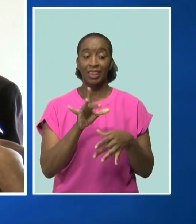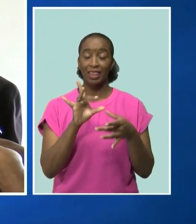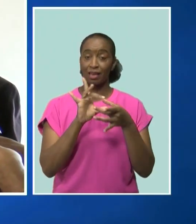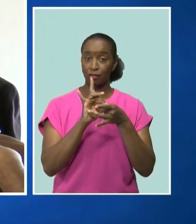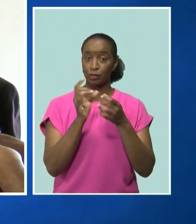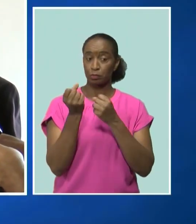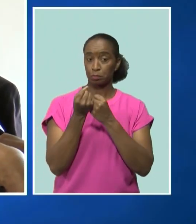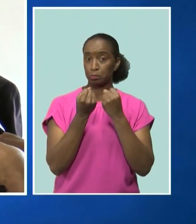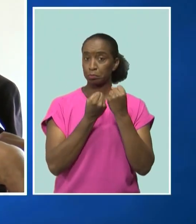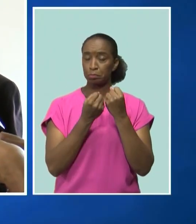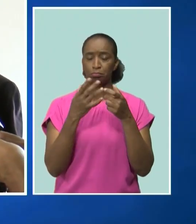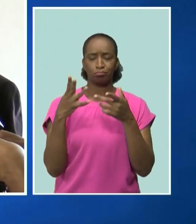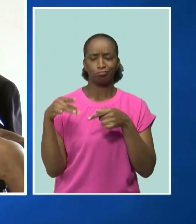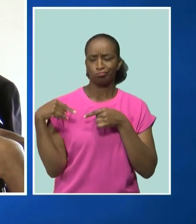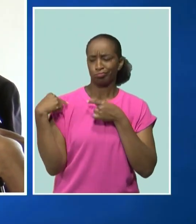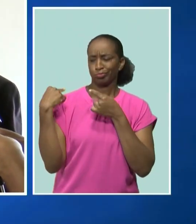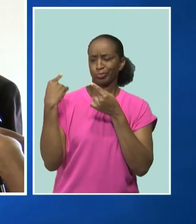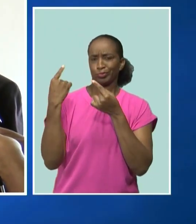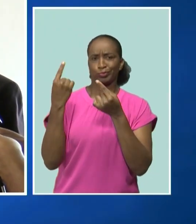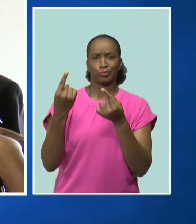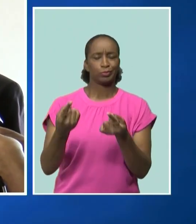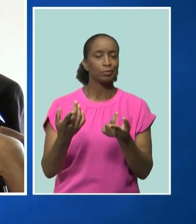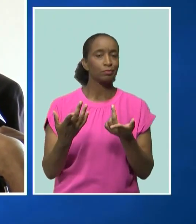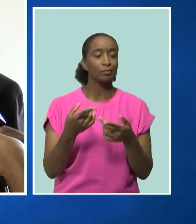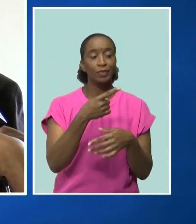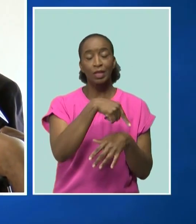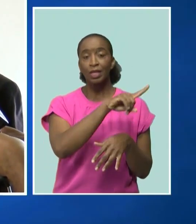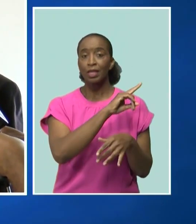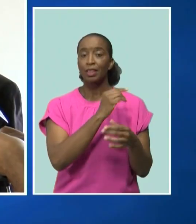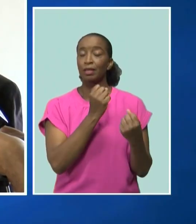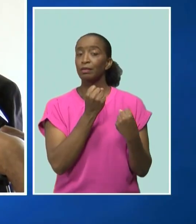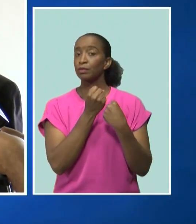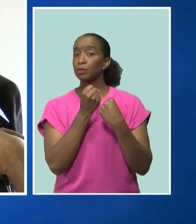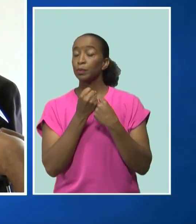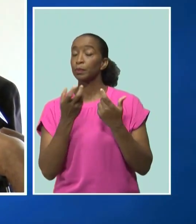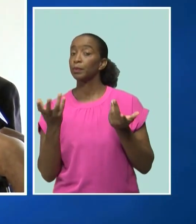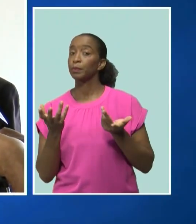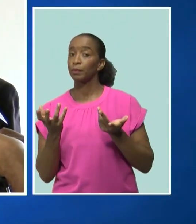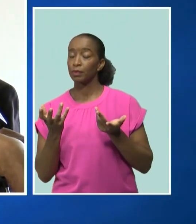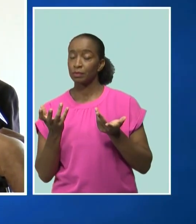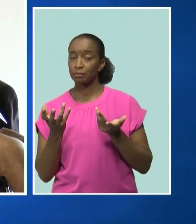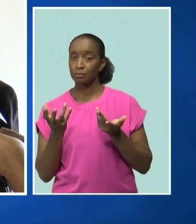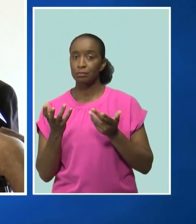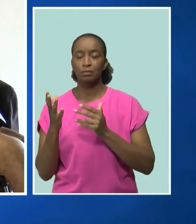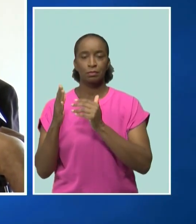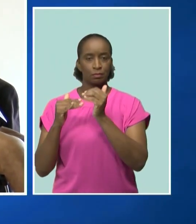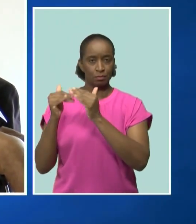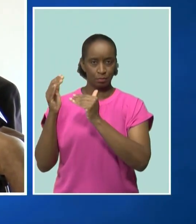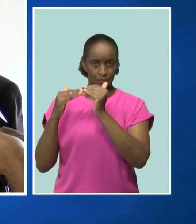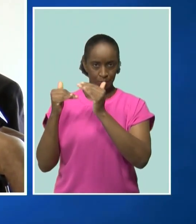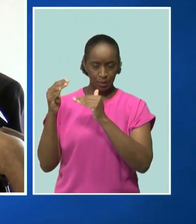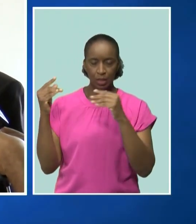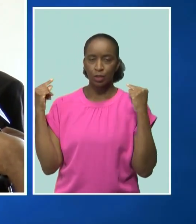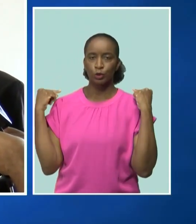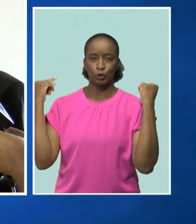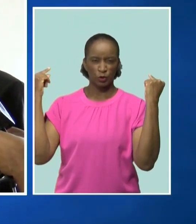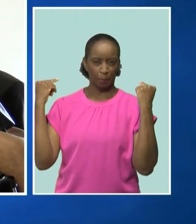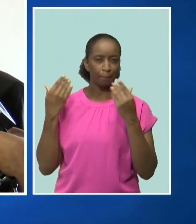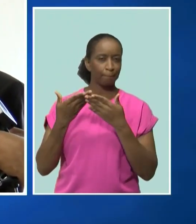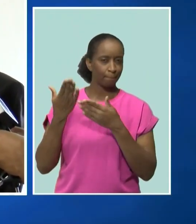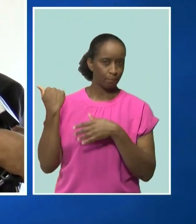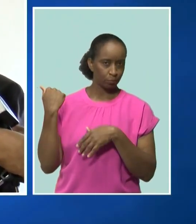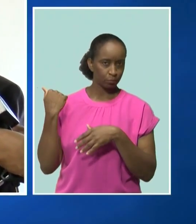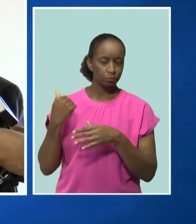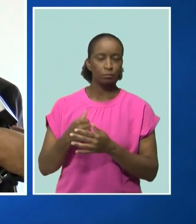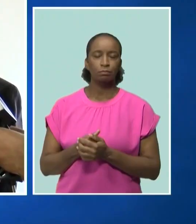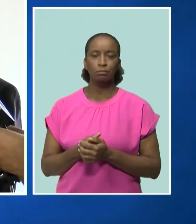that stretches back many years, we've been able to benefit, for example, from the construction of the Wilder Gymnasium,